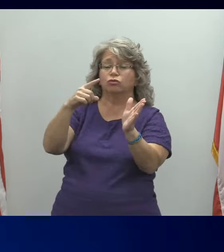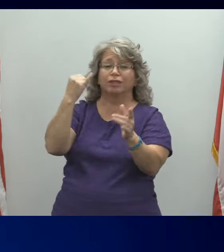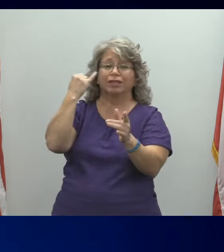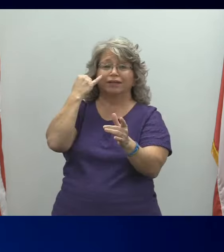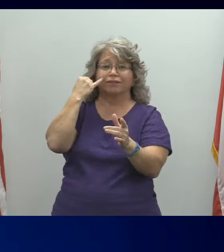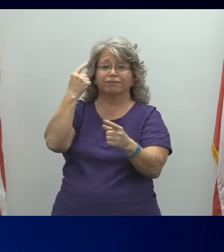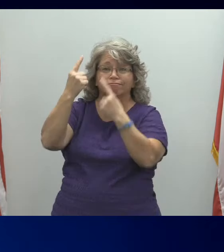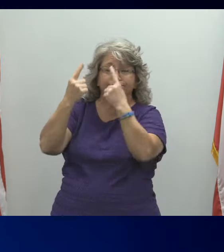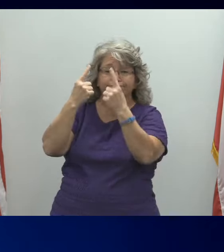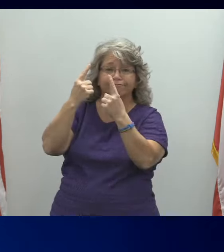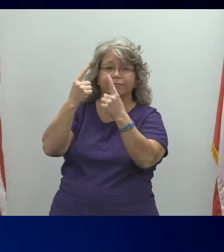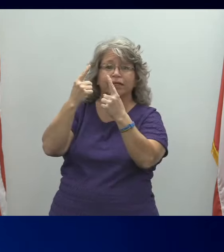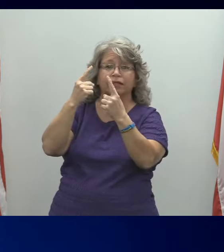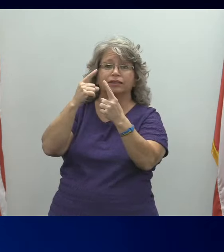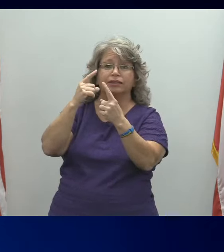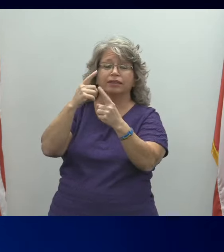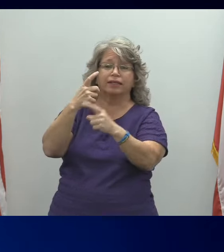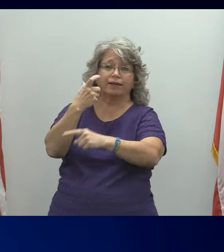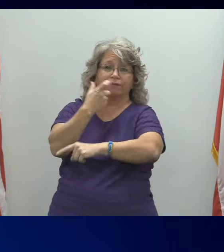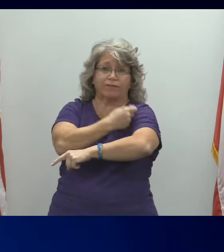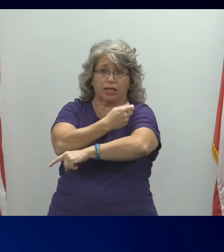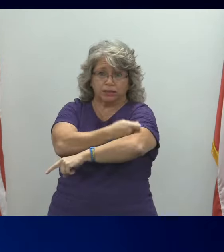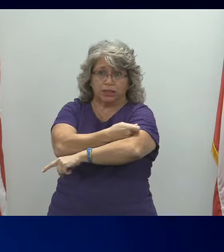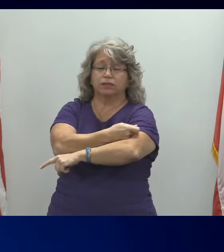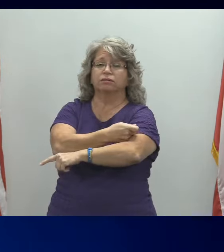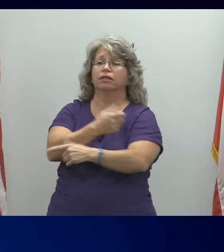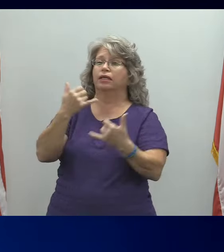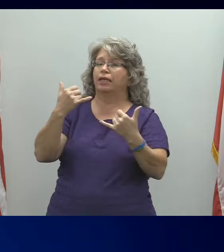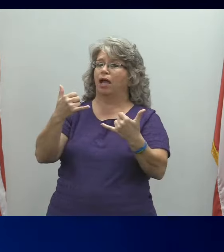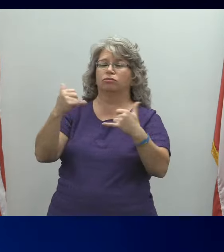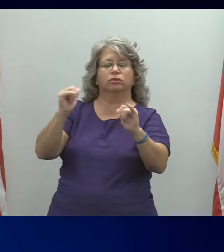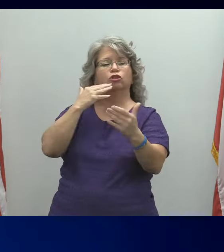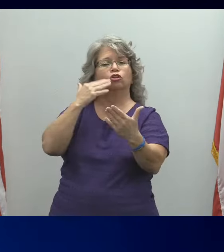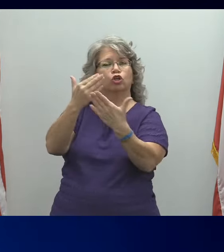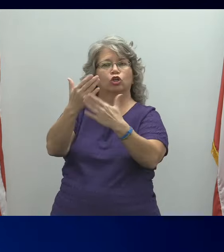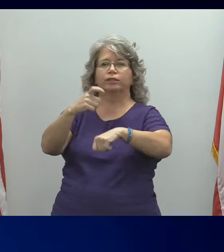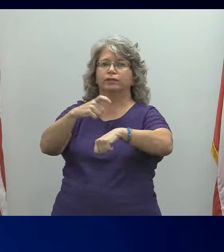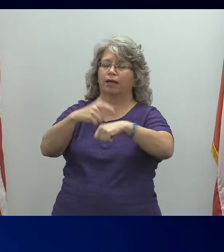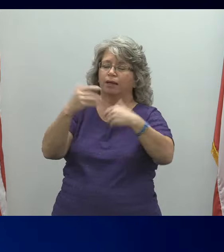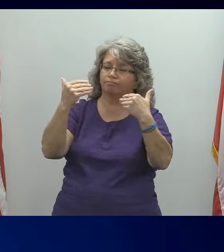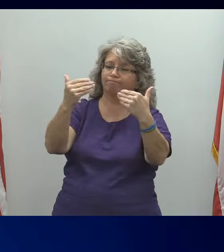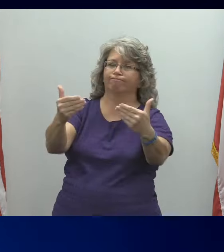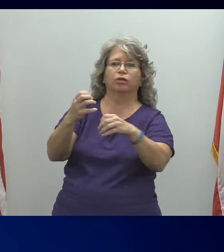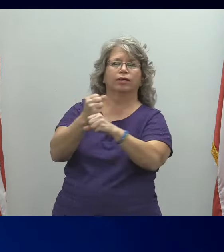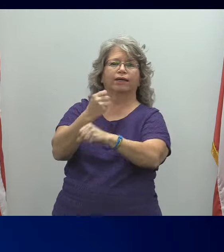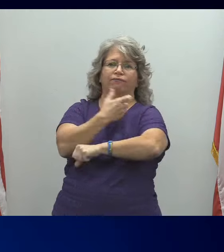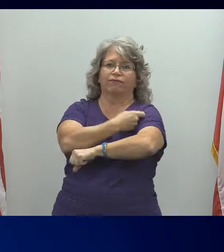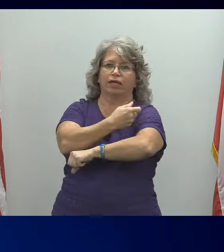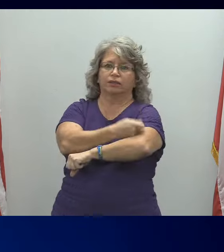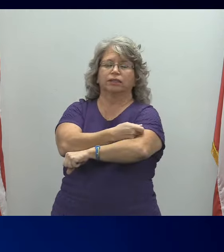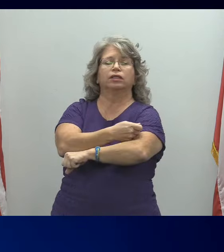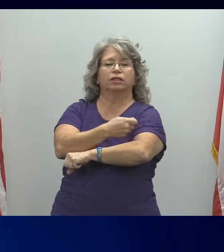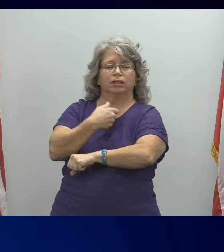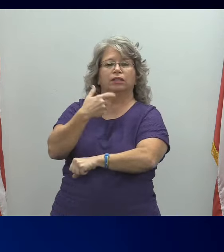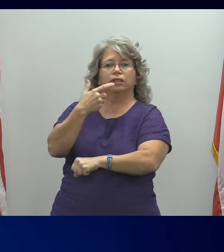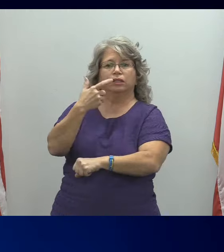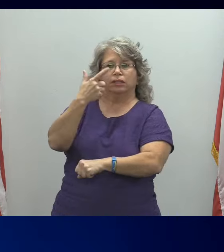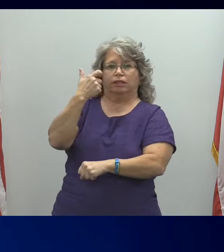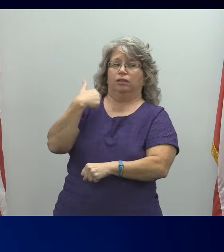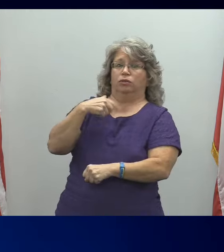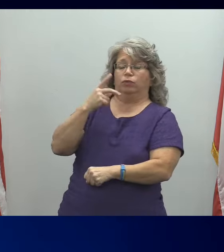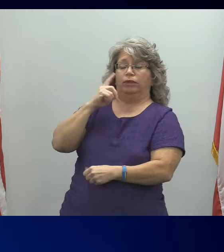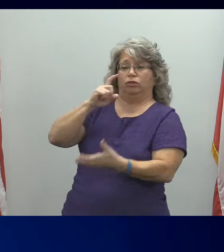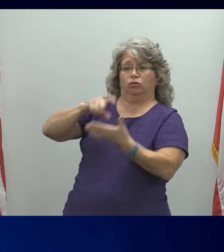getting vaccinated, now is still a good time for you to still get vaccinated, because we're really seeing a rise